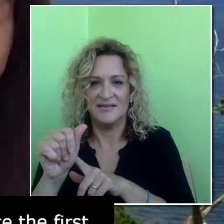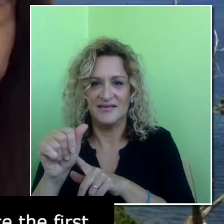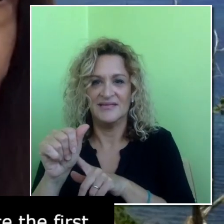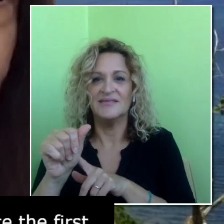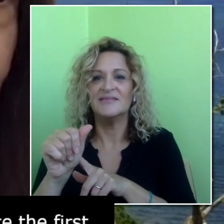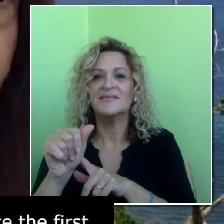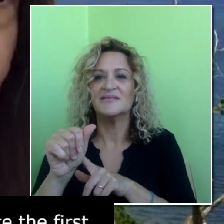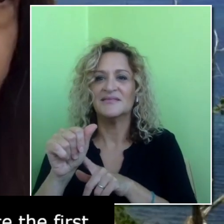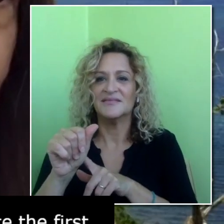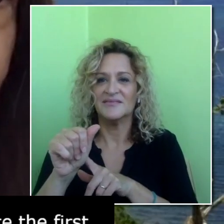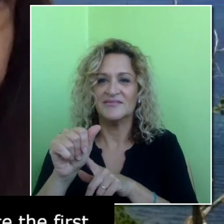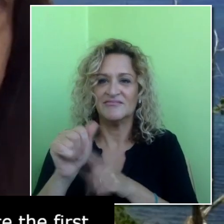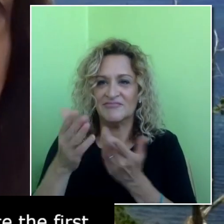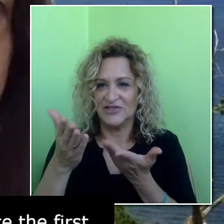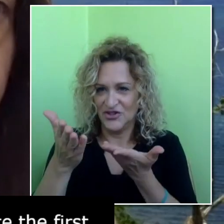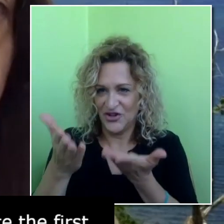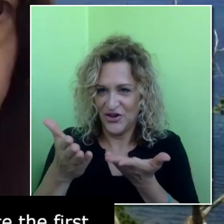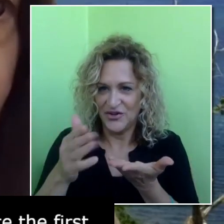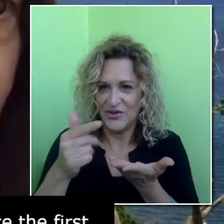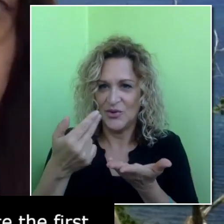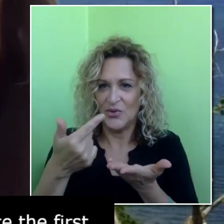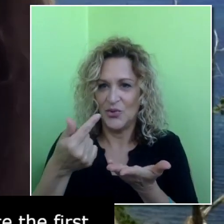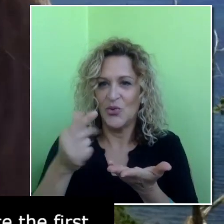it over to her